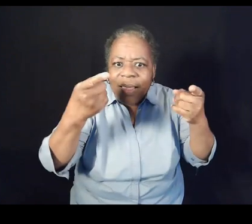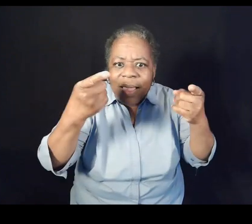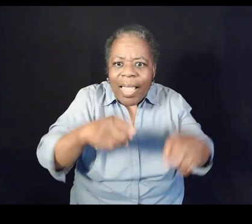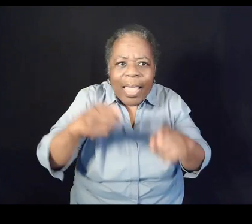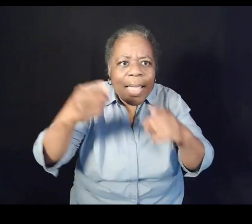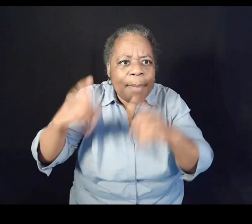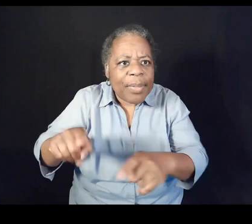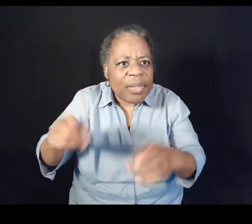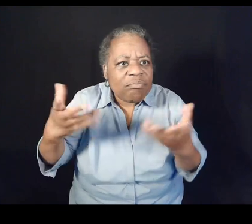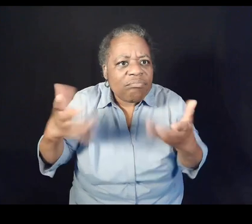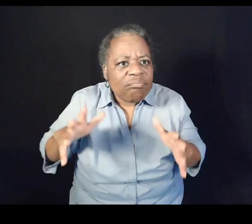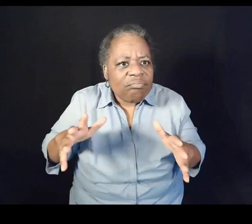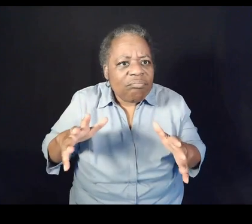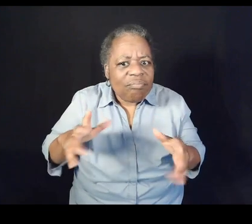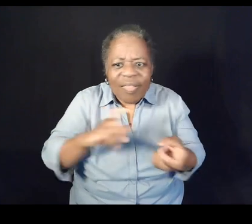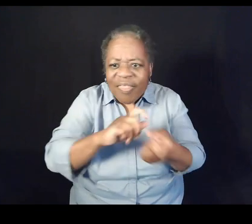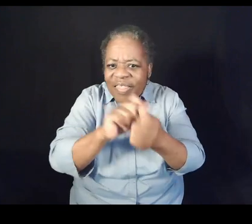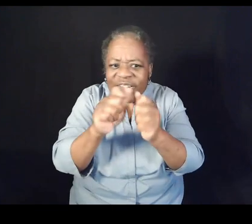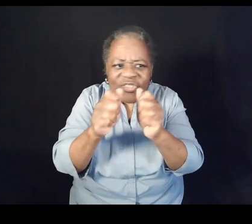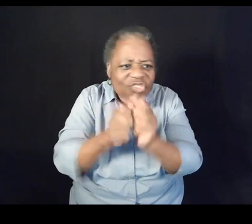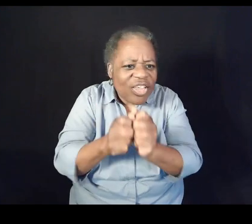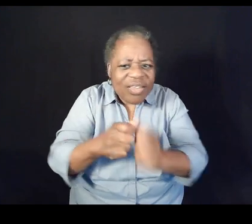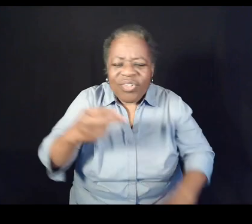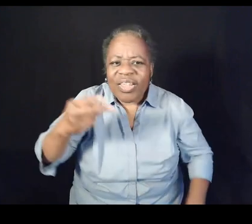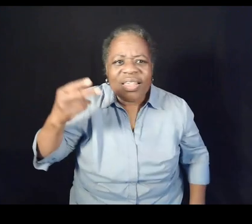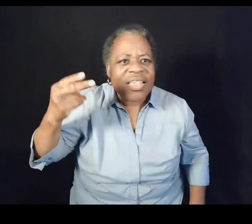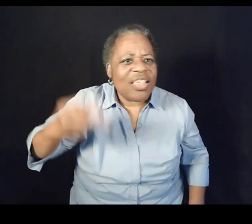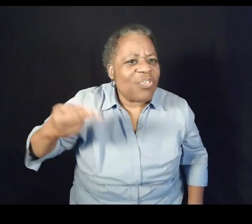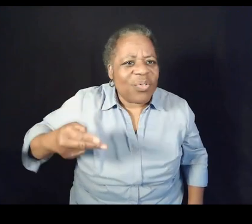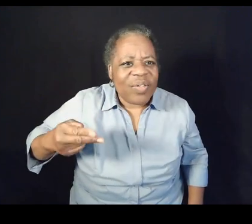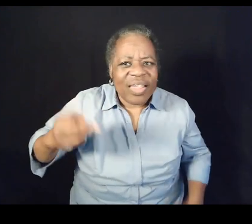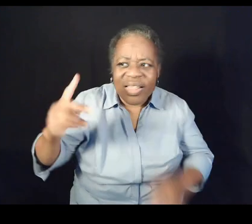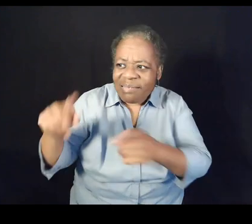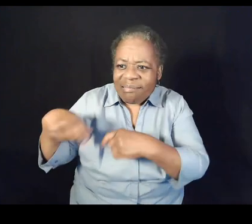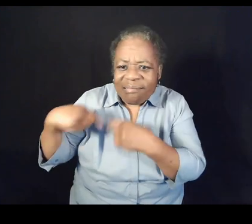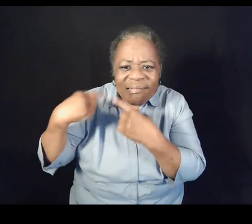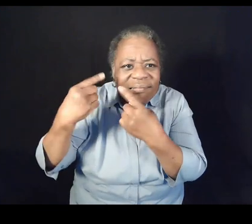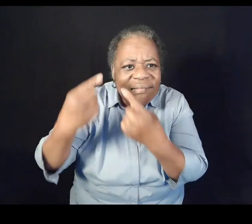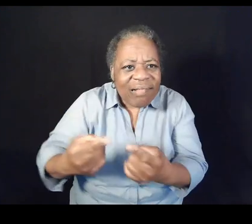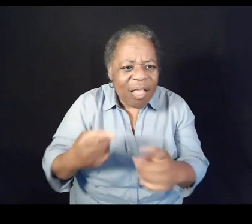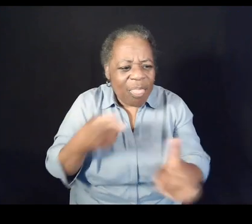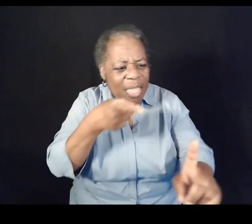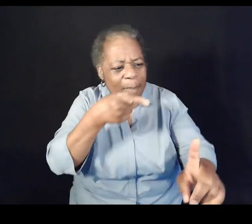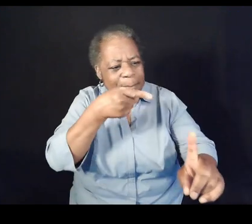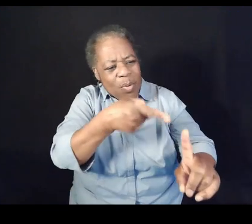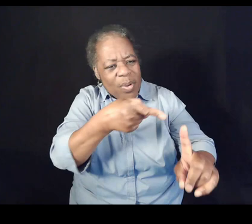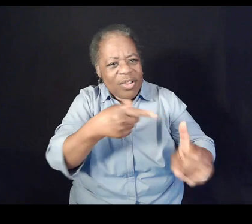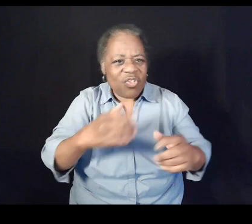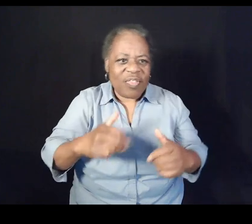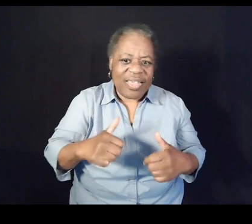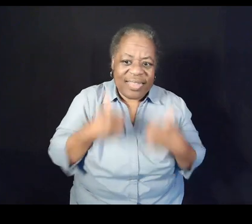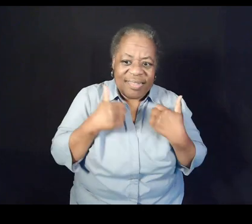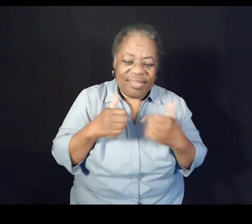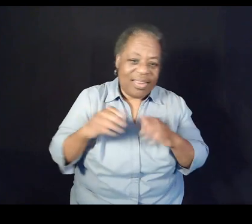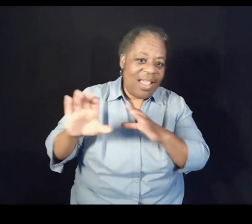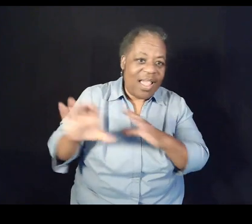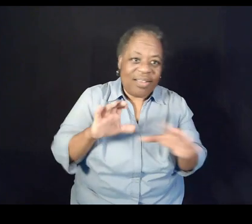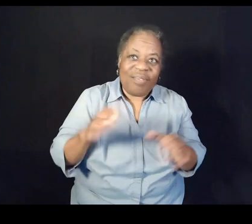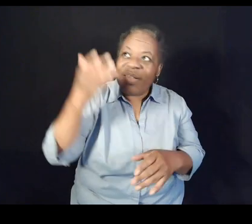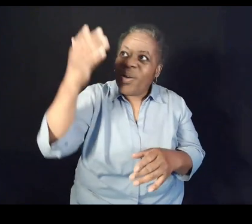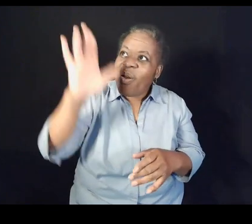that have changed the course of history, things that point to the existence and activity of a God who loves us.